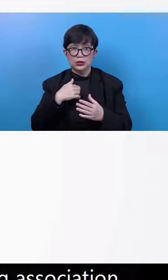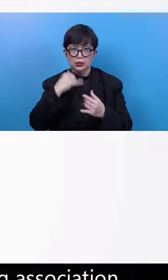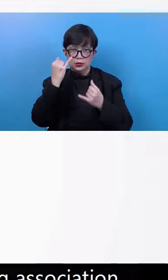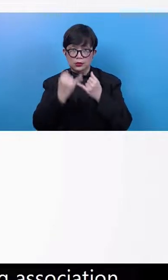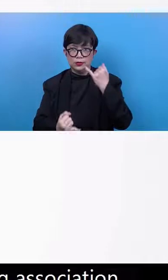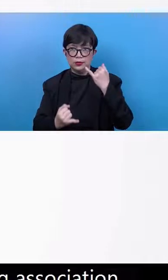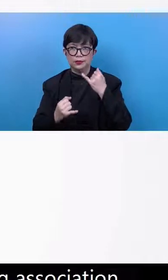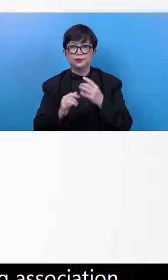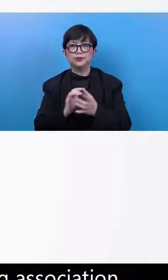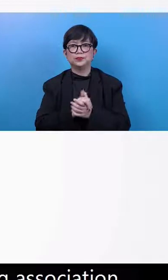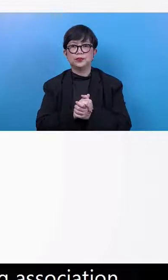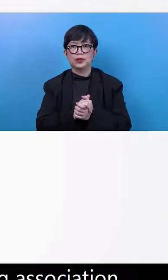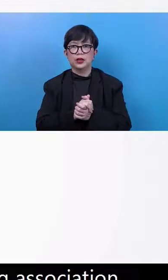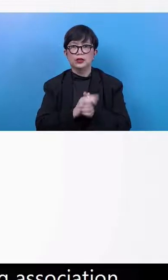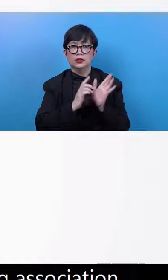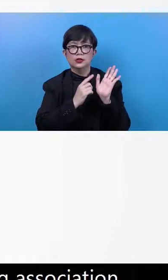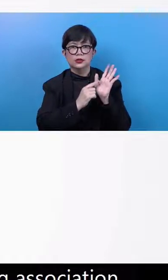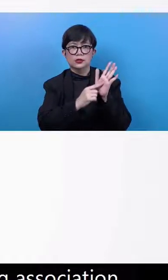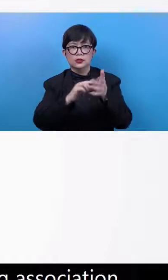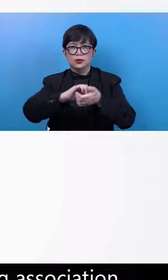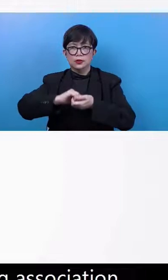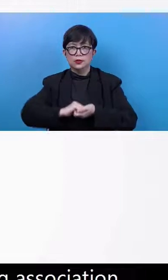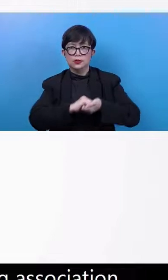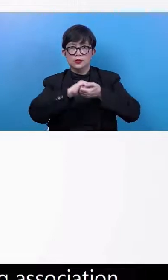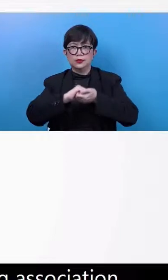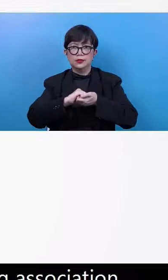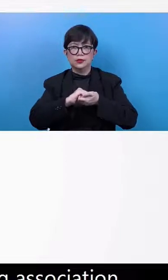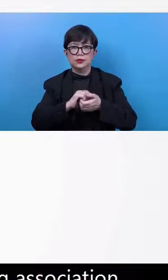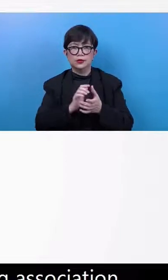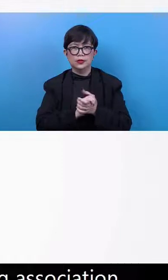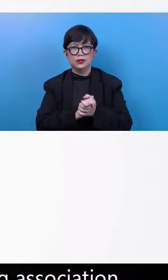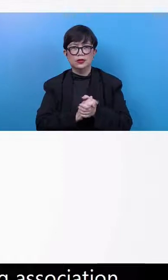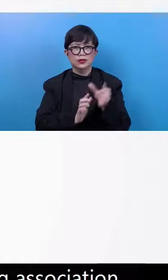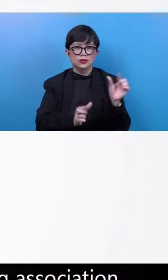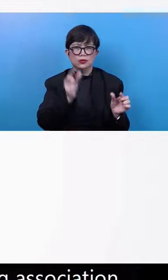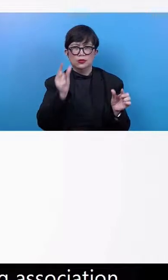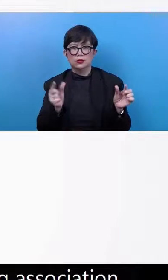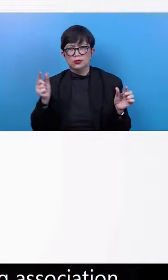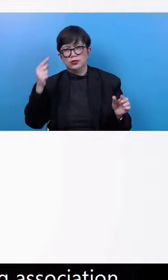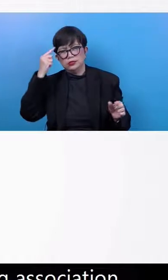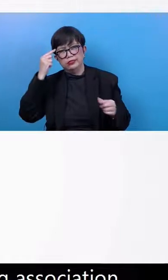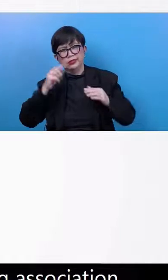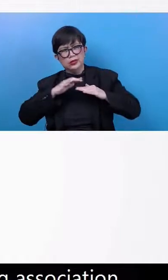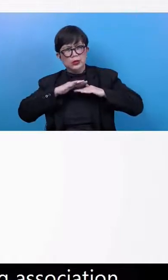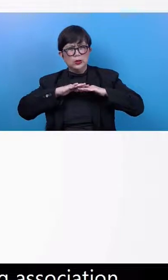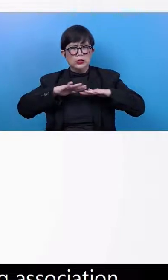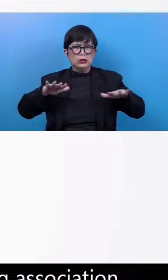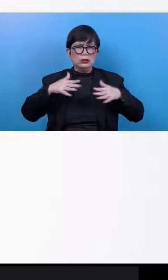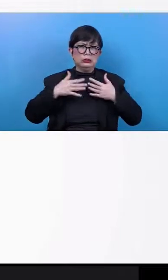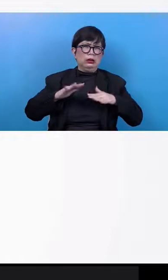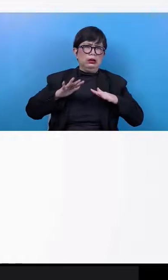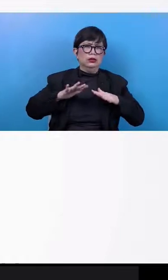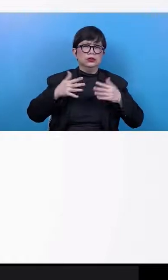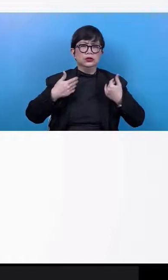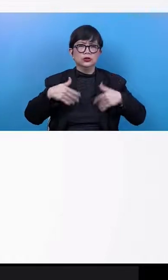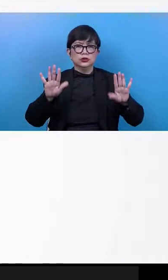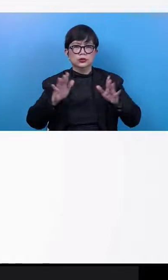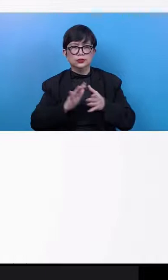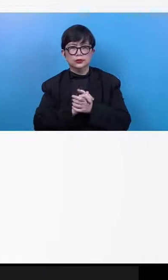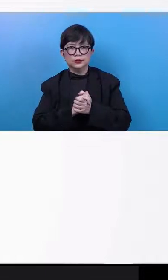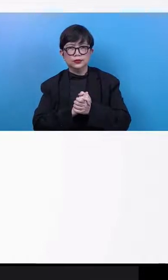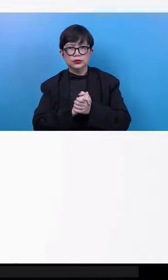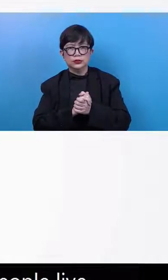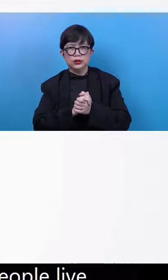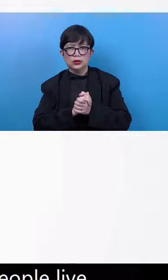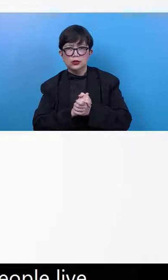association between people feeling insecure and low levels of trust in one another. This association holds